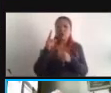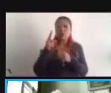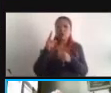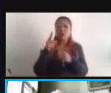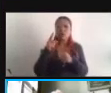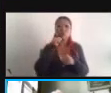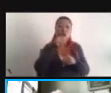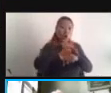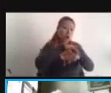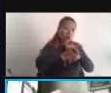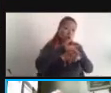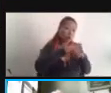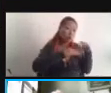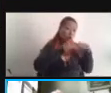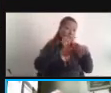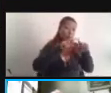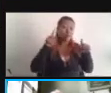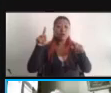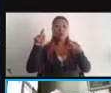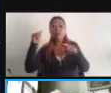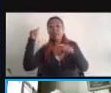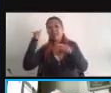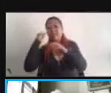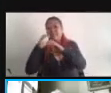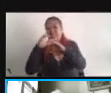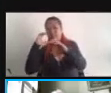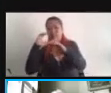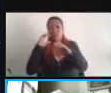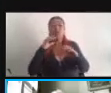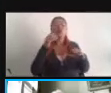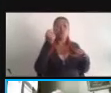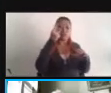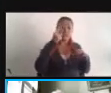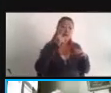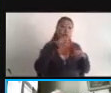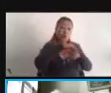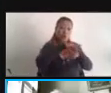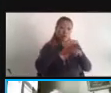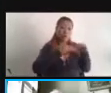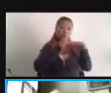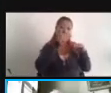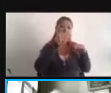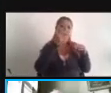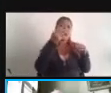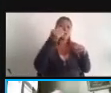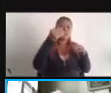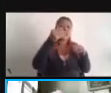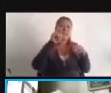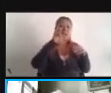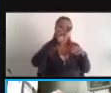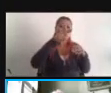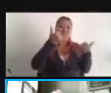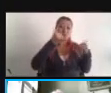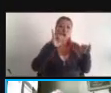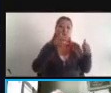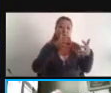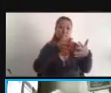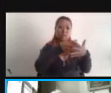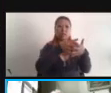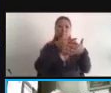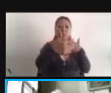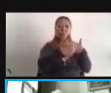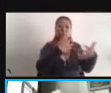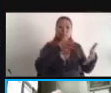still getting outside air in. But once you're in a vehicle, everything that's in that vehicle, that crew member is breathing, they're breathing out, that has to